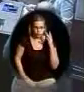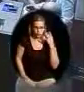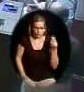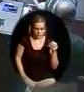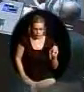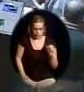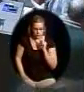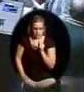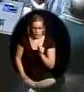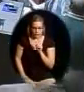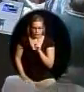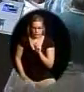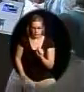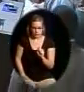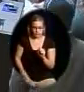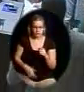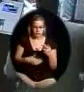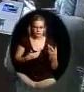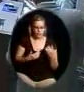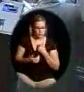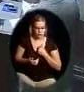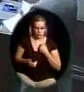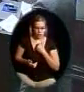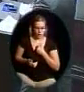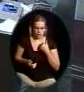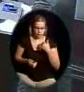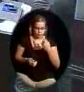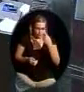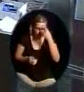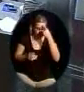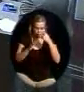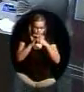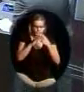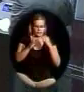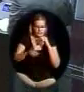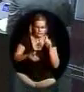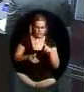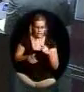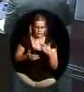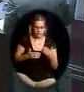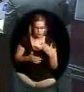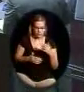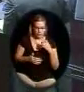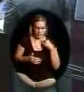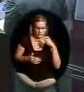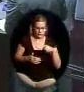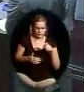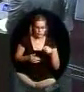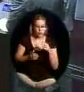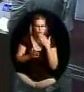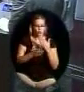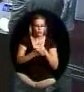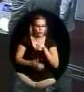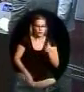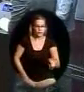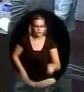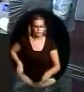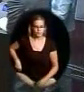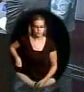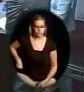Kansas? You want to address that? I'm sorry, I had thought of that earlier and I didn't ask, and maybe I need an. Okay.